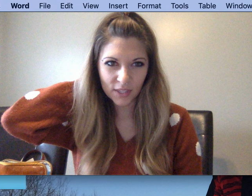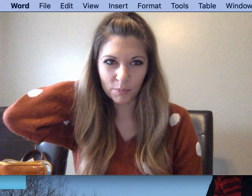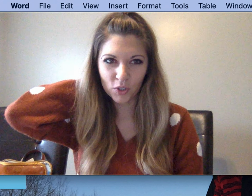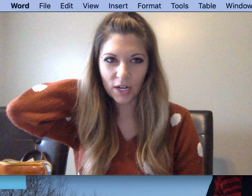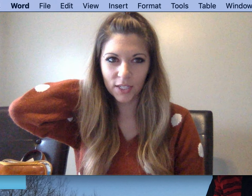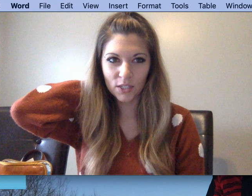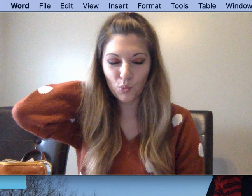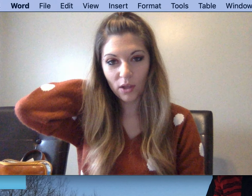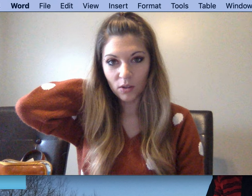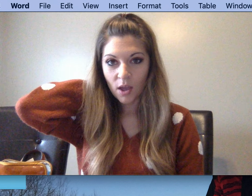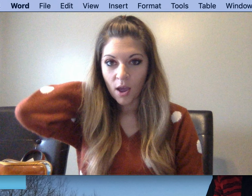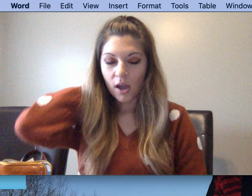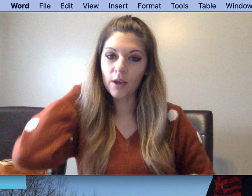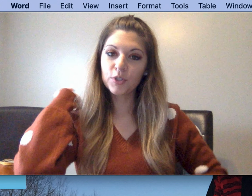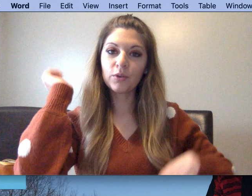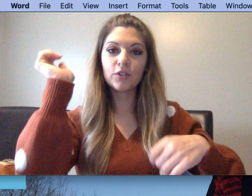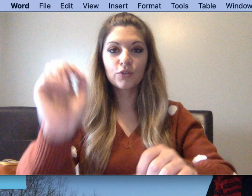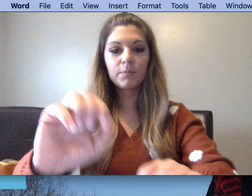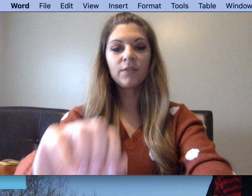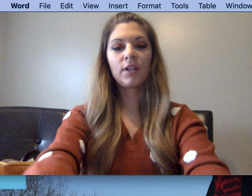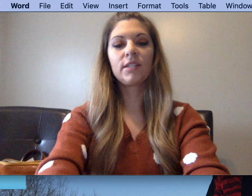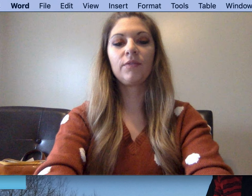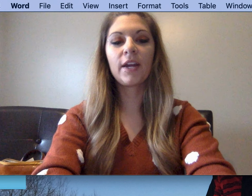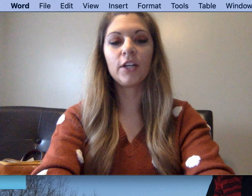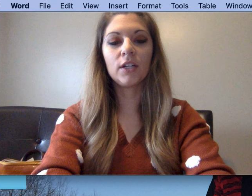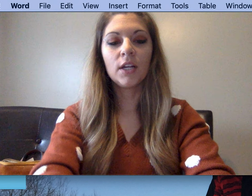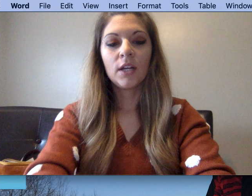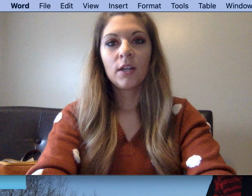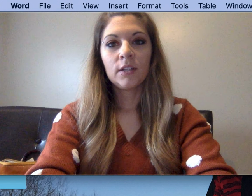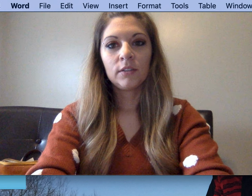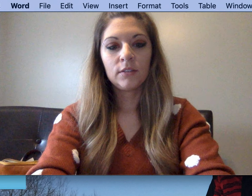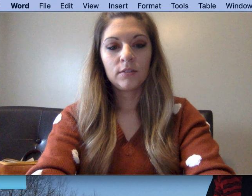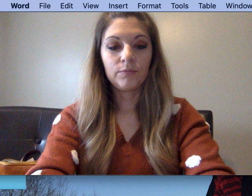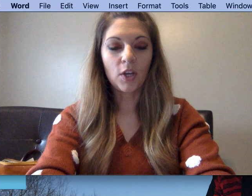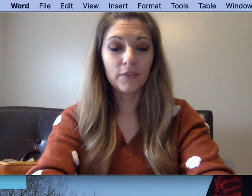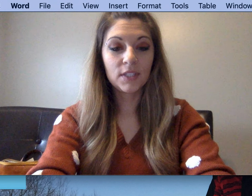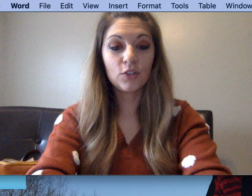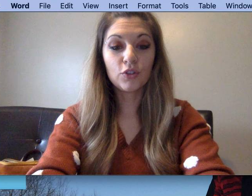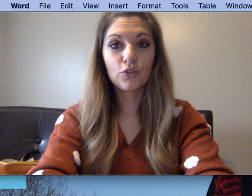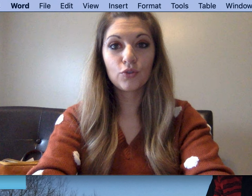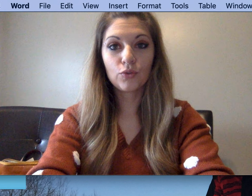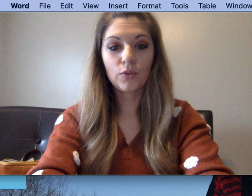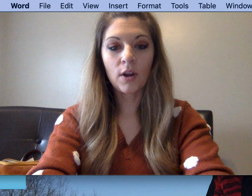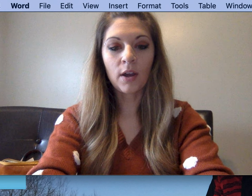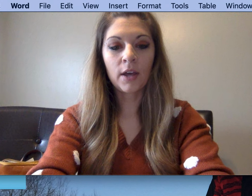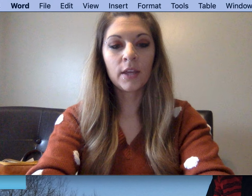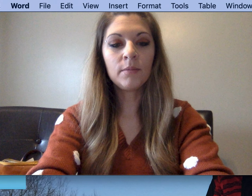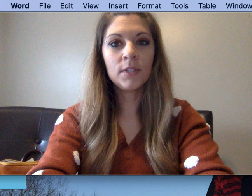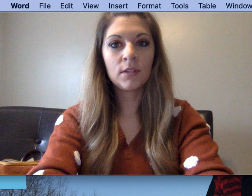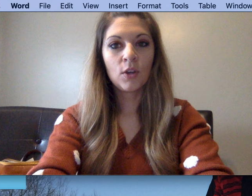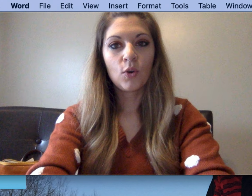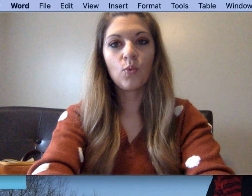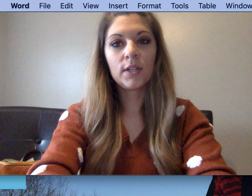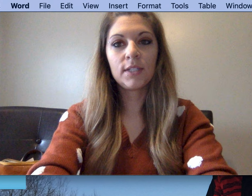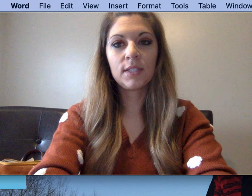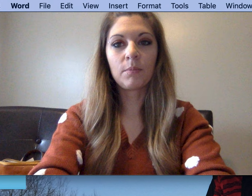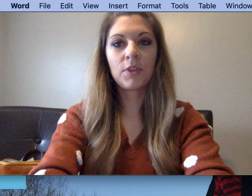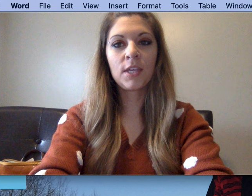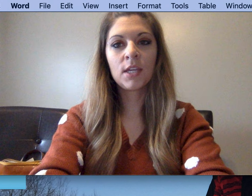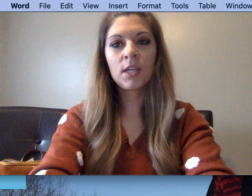you're using them correctly as well. So a descriptive classifier, obviously describes